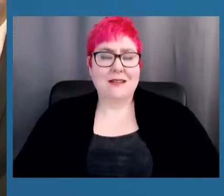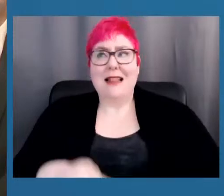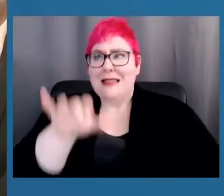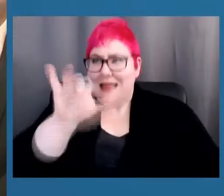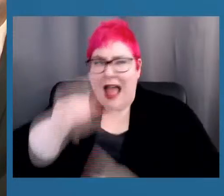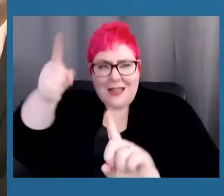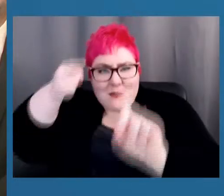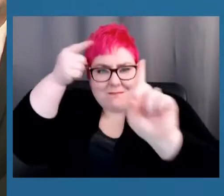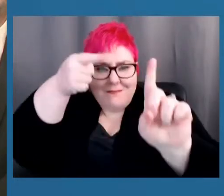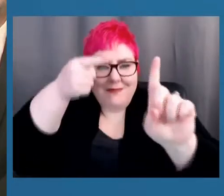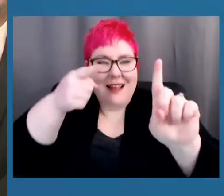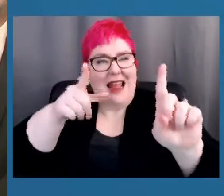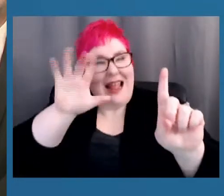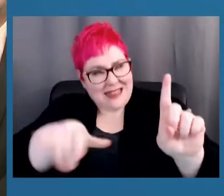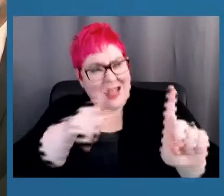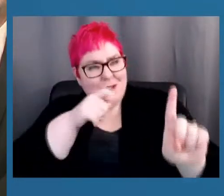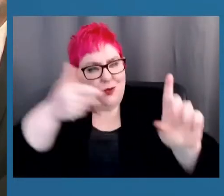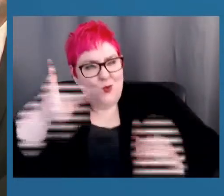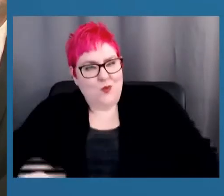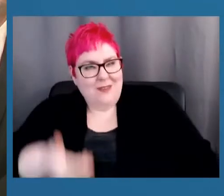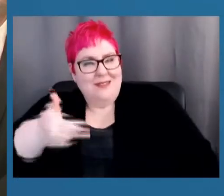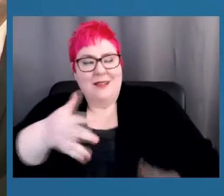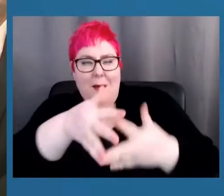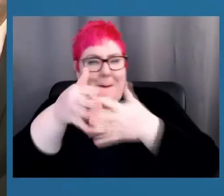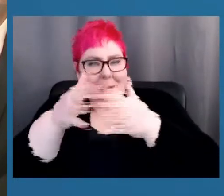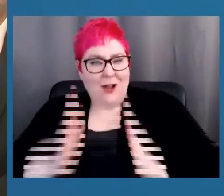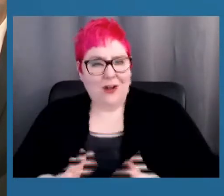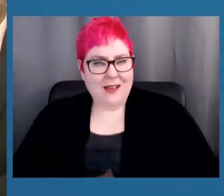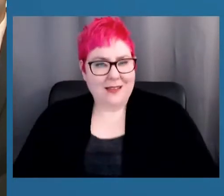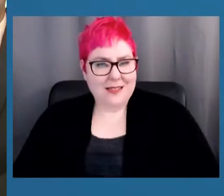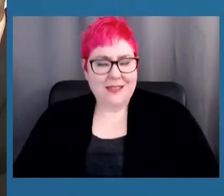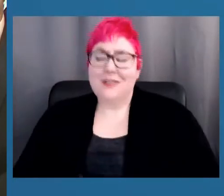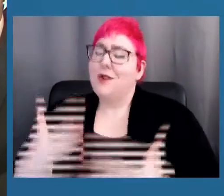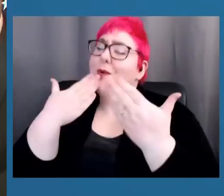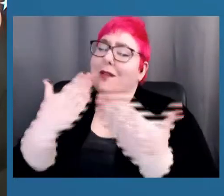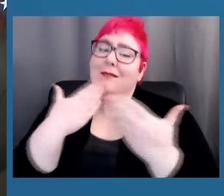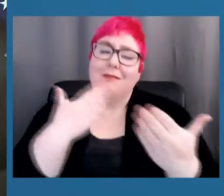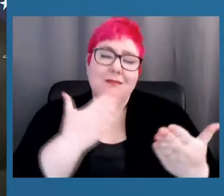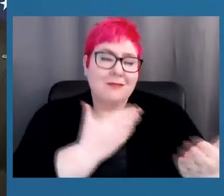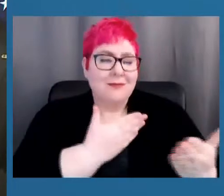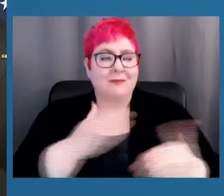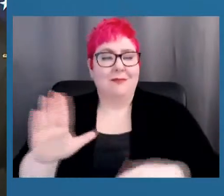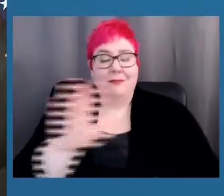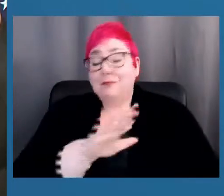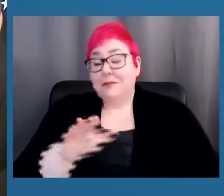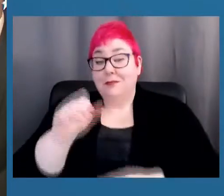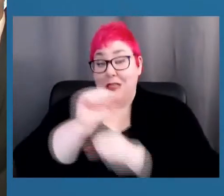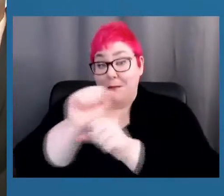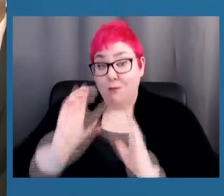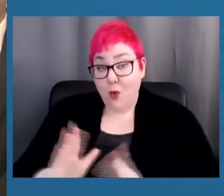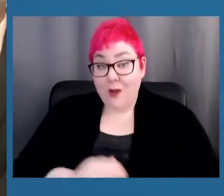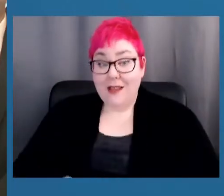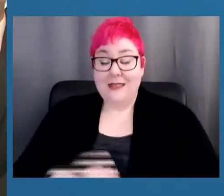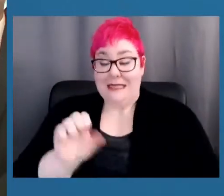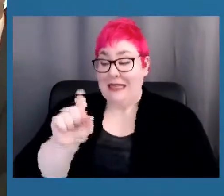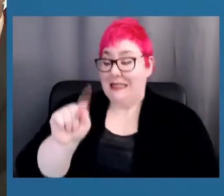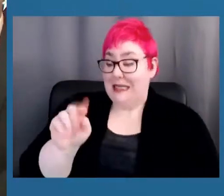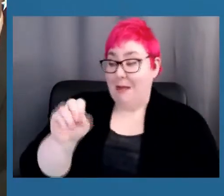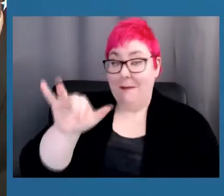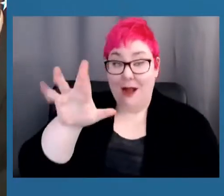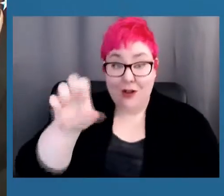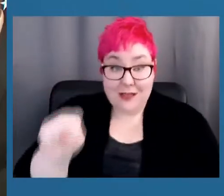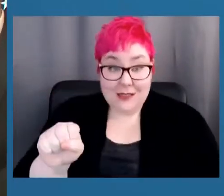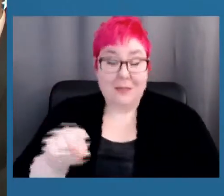who we are as Americans. So thank you, every employee here at St. Mary's. Thank you for what you do on an